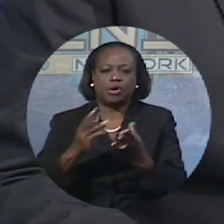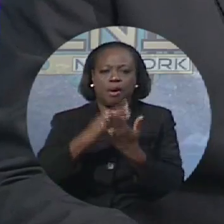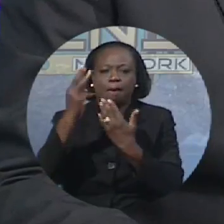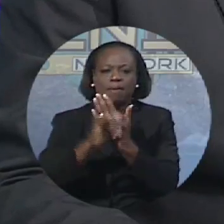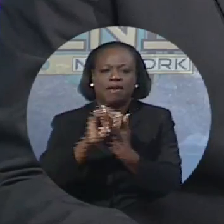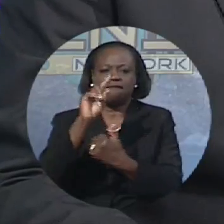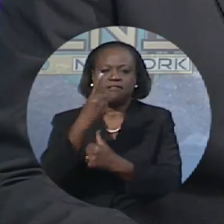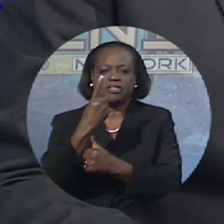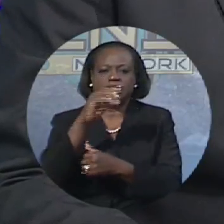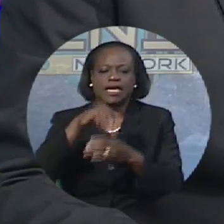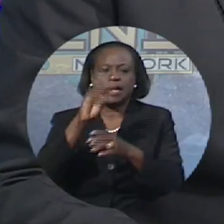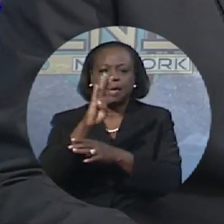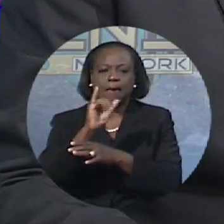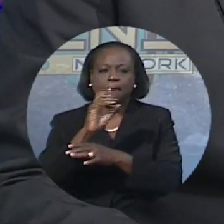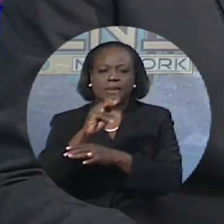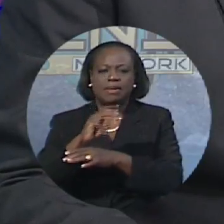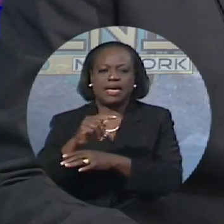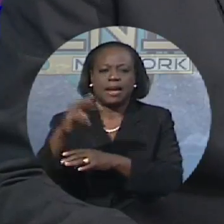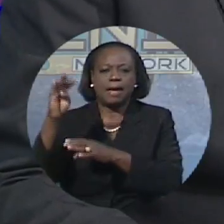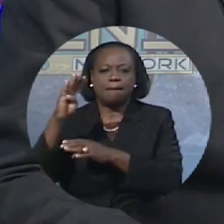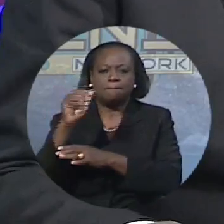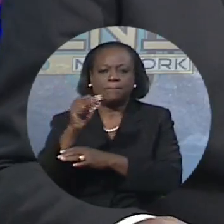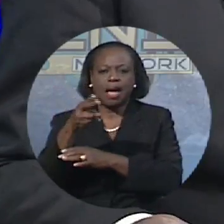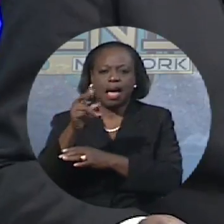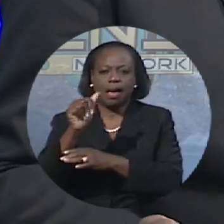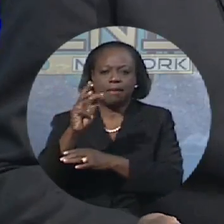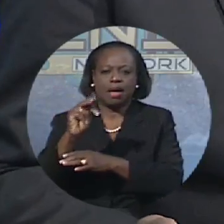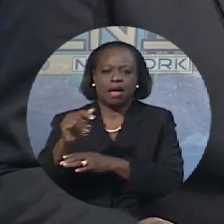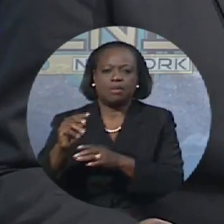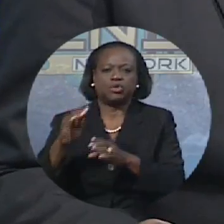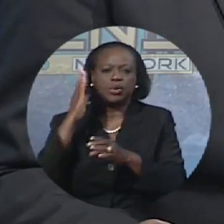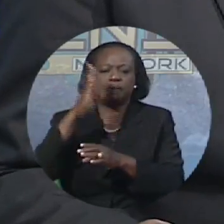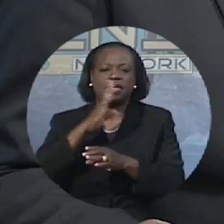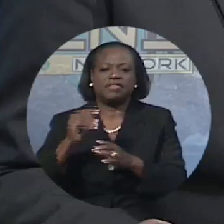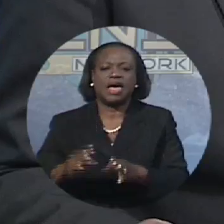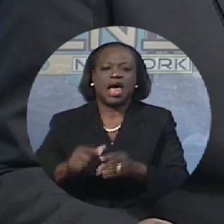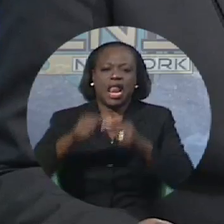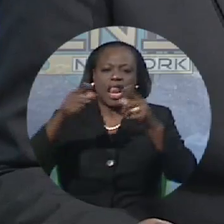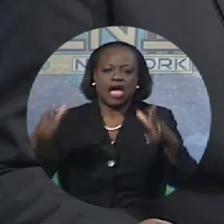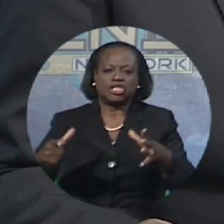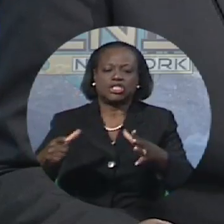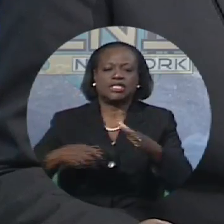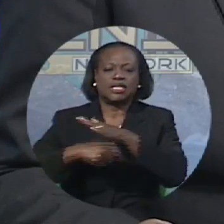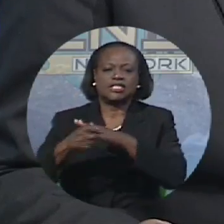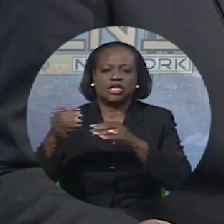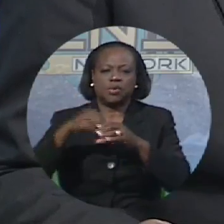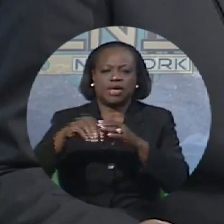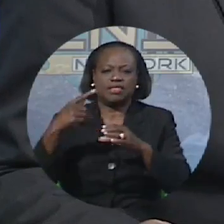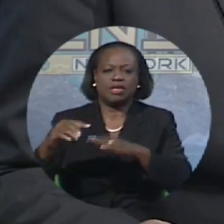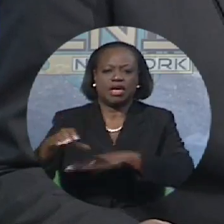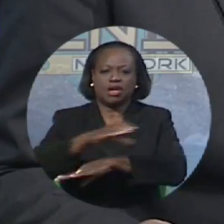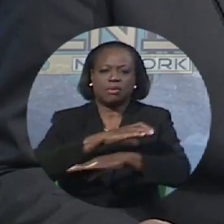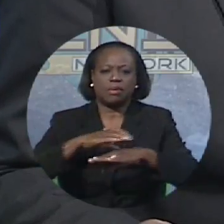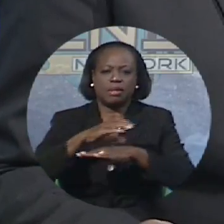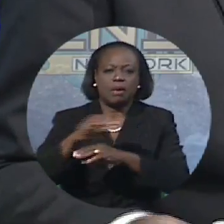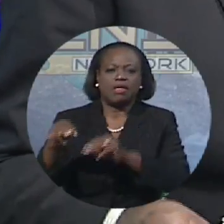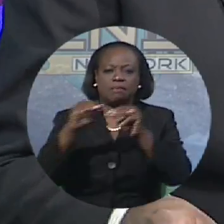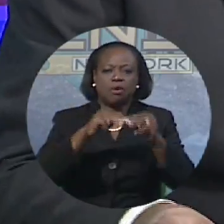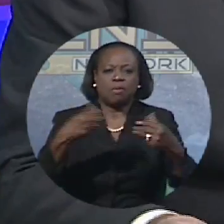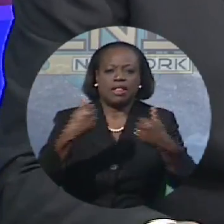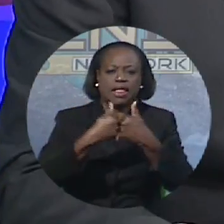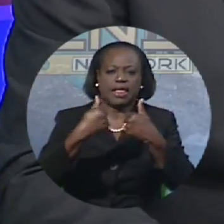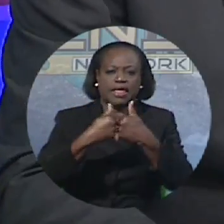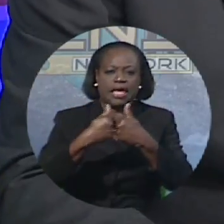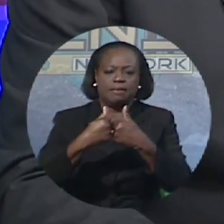1st in Bimini, and Bahamas Resort and Casino, which will be the largest casino in the Caribbean, with mobile gaming as part of the proposed